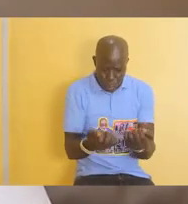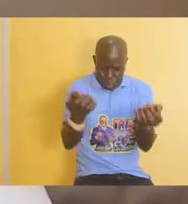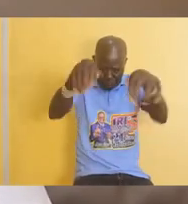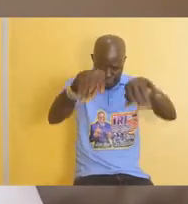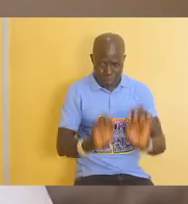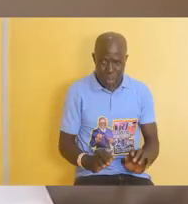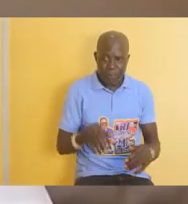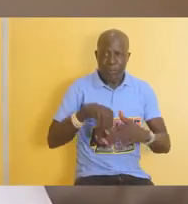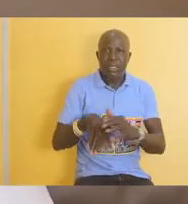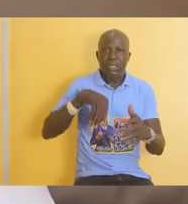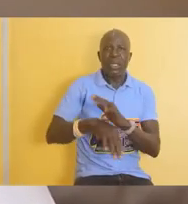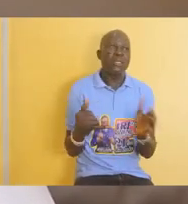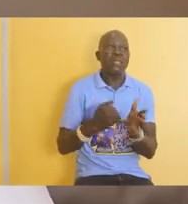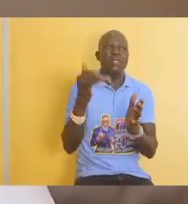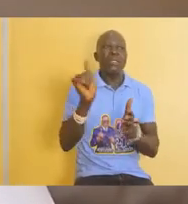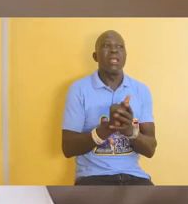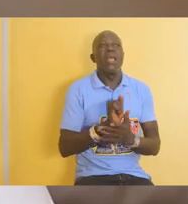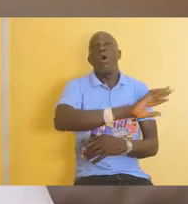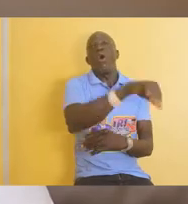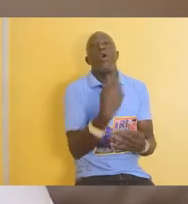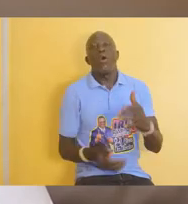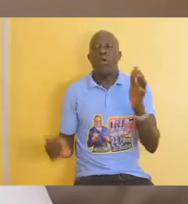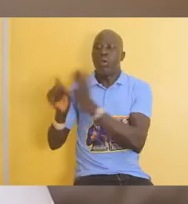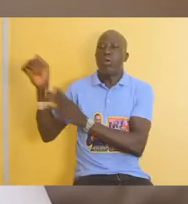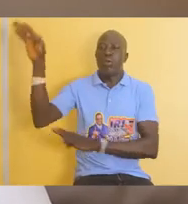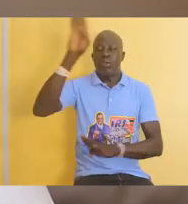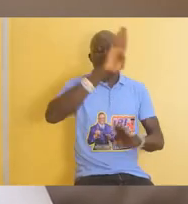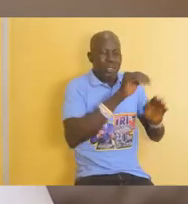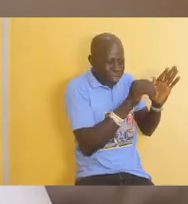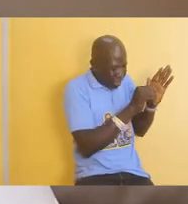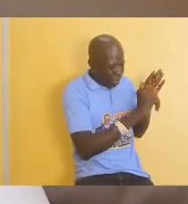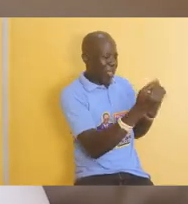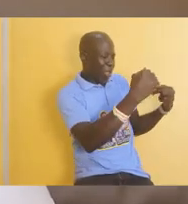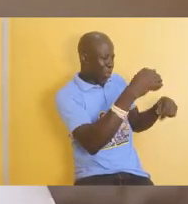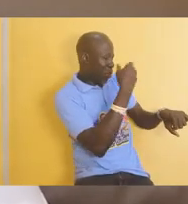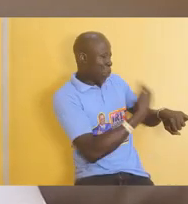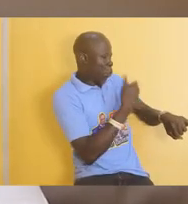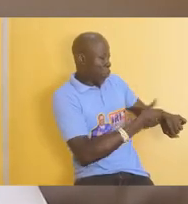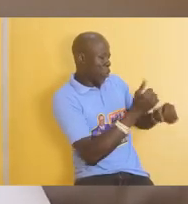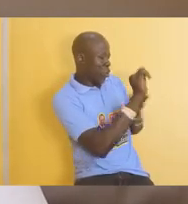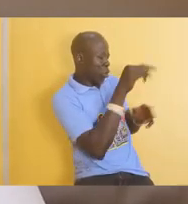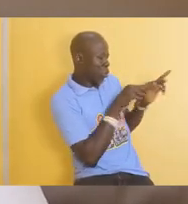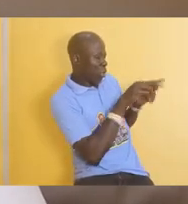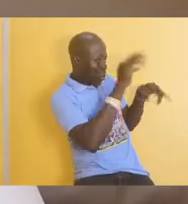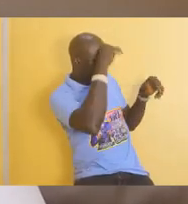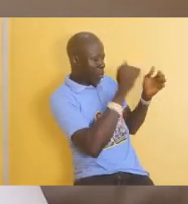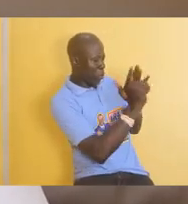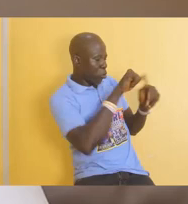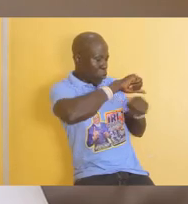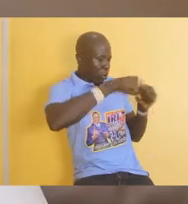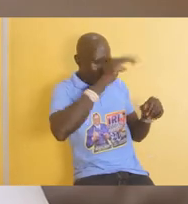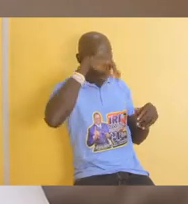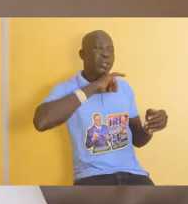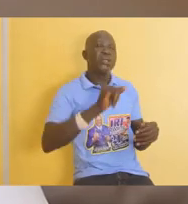they bury him ninu re then Ego any amuro Olorun Olodumare o wa be. The rib of the anointed man of God was